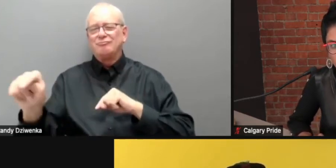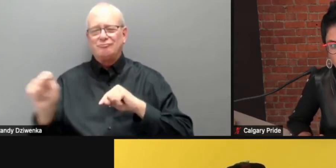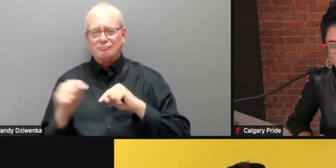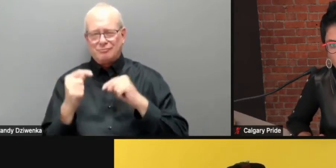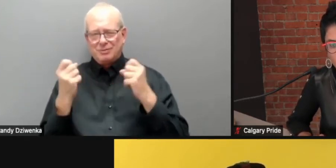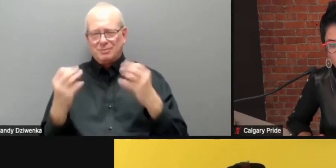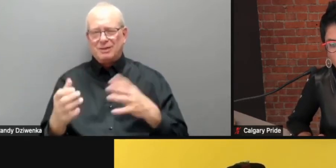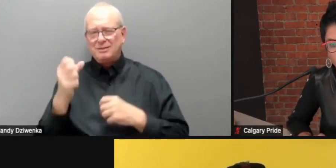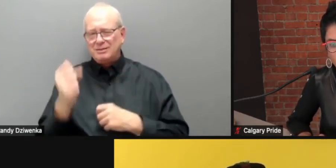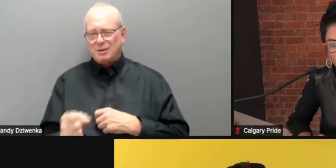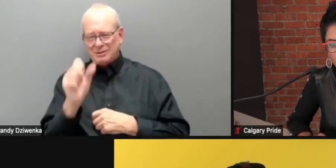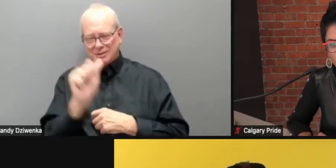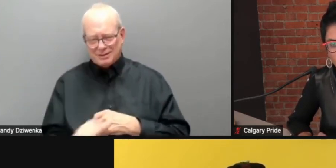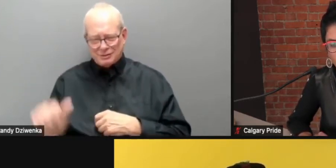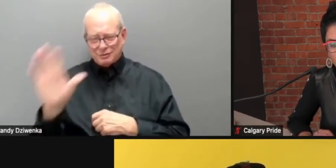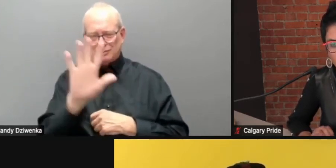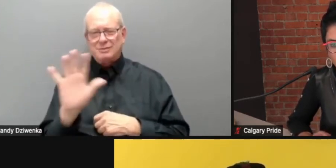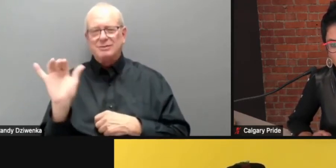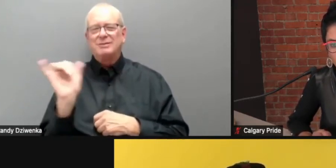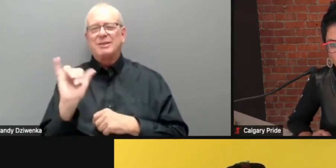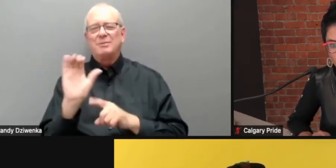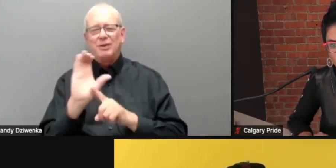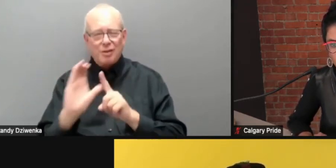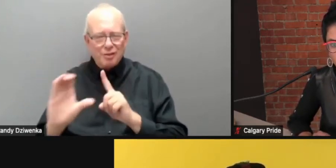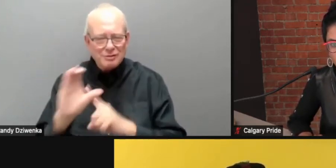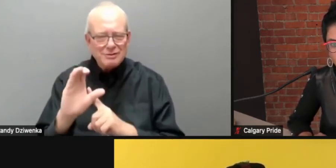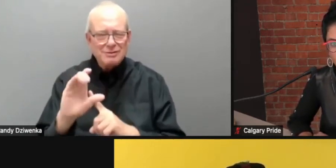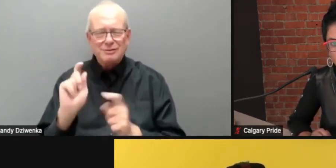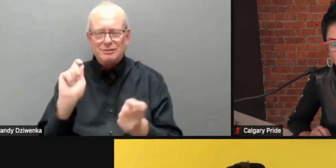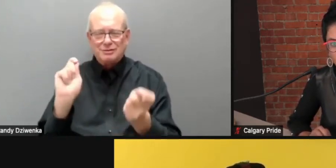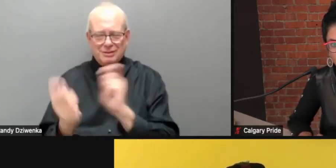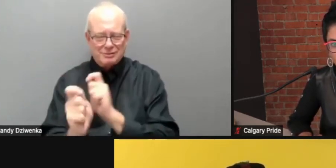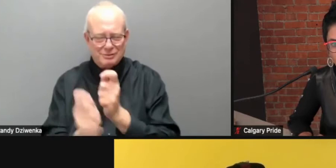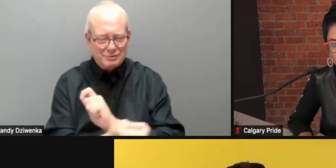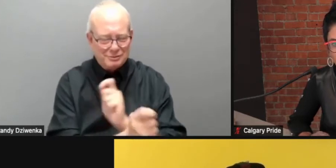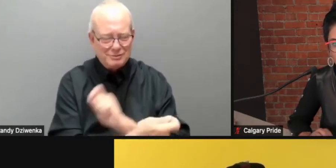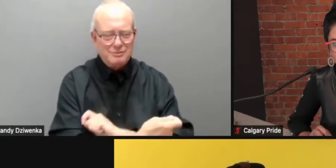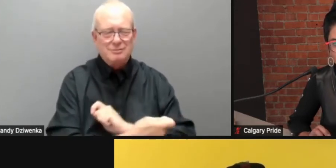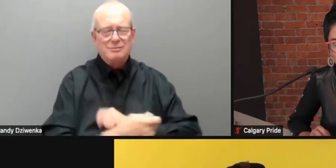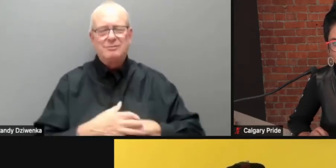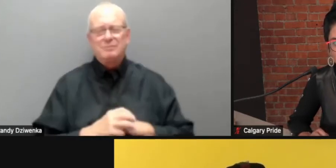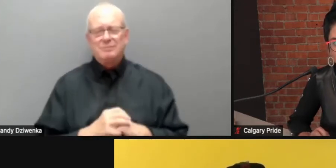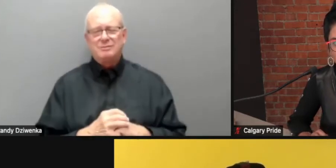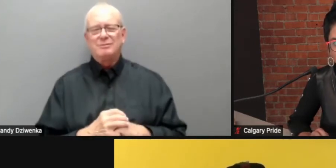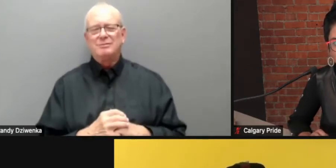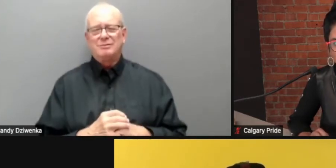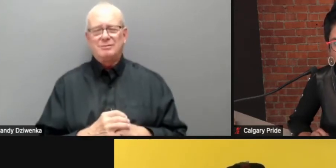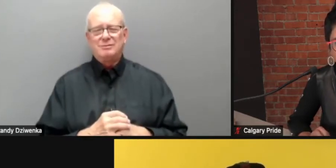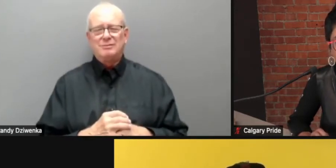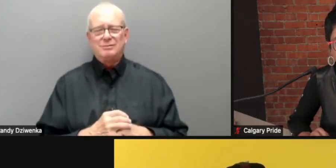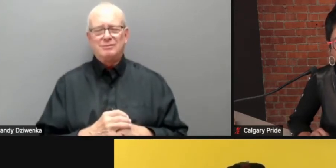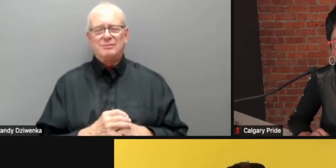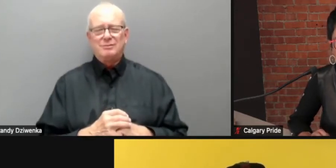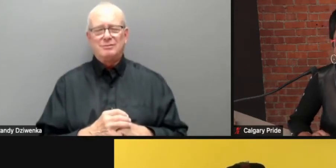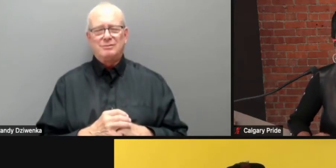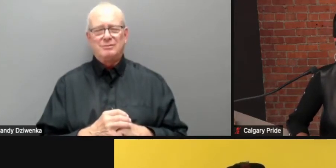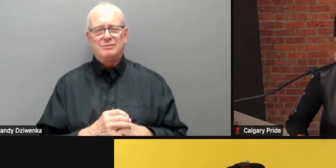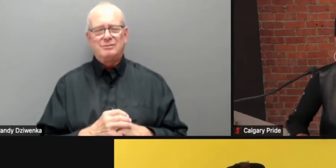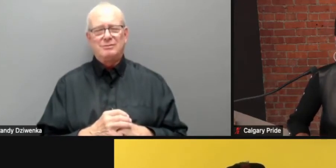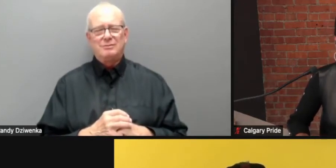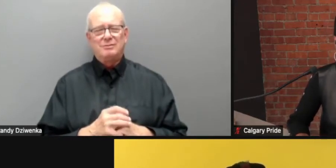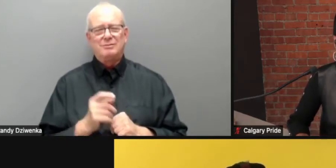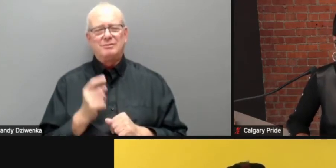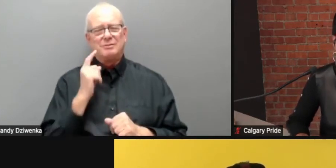point about the landmark ruling being colonial, and I just want to touch on another aspect of history.